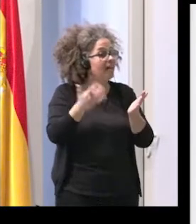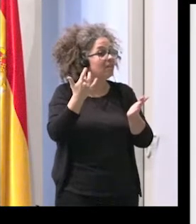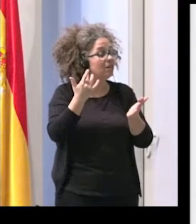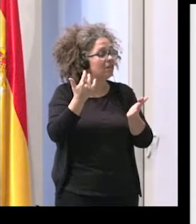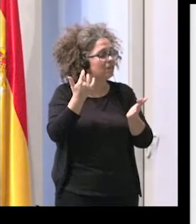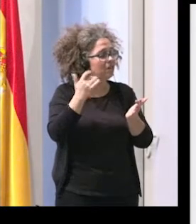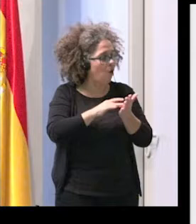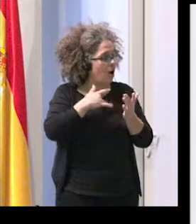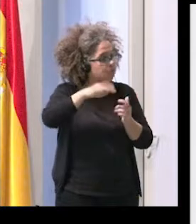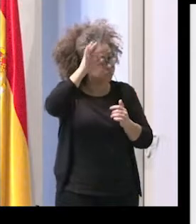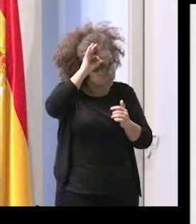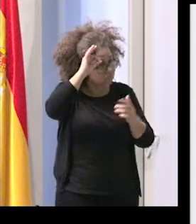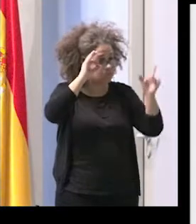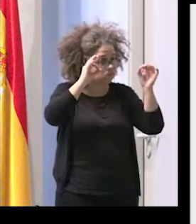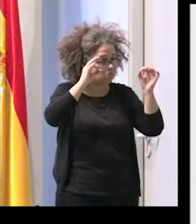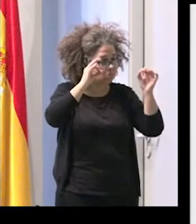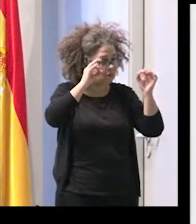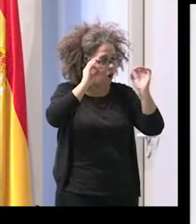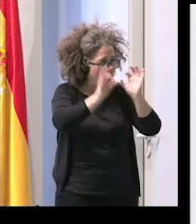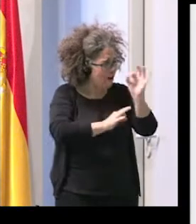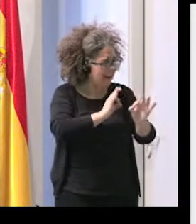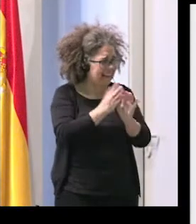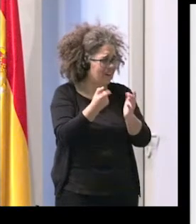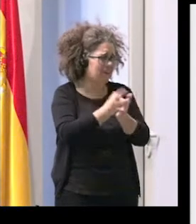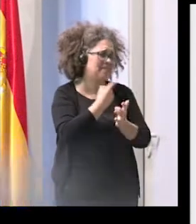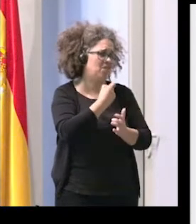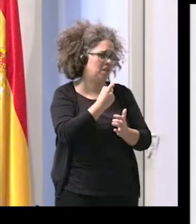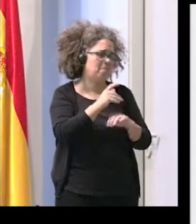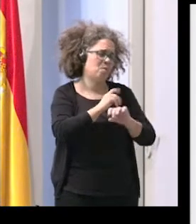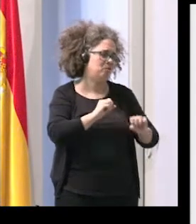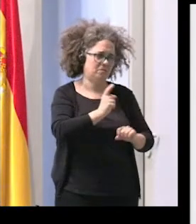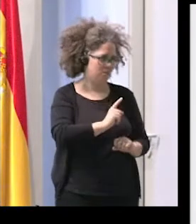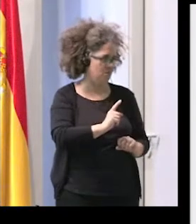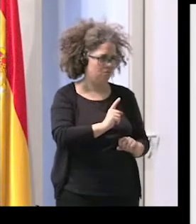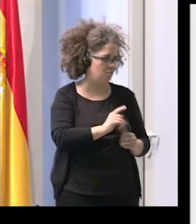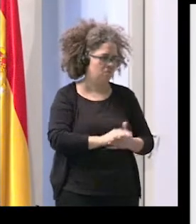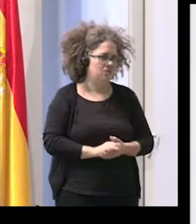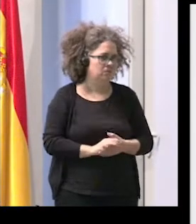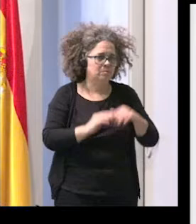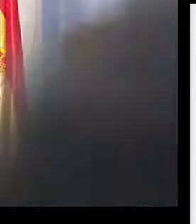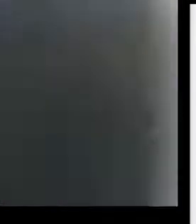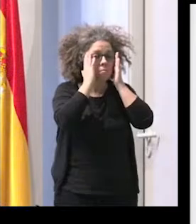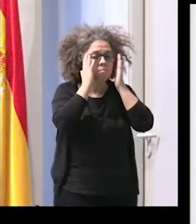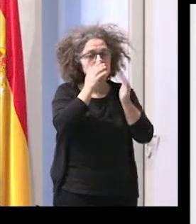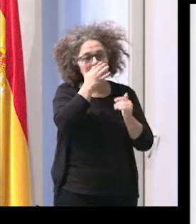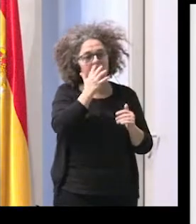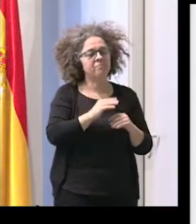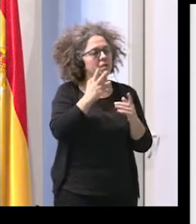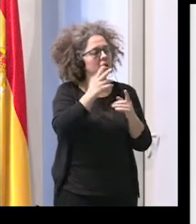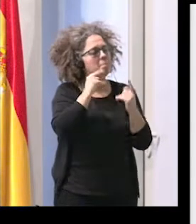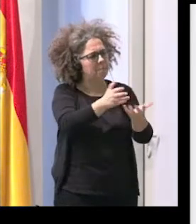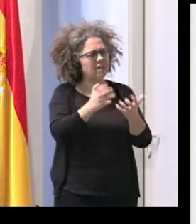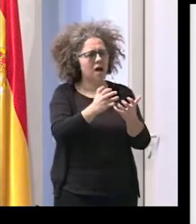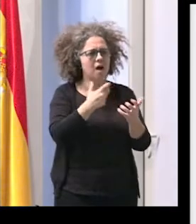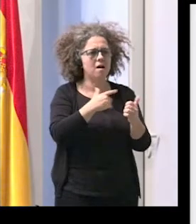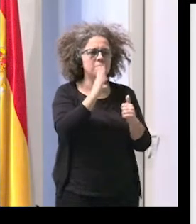that even though we have gained huge benefits with bilateral devices, providing bilateral